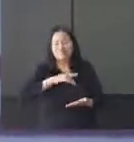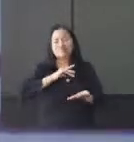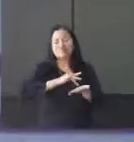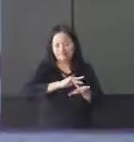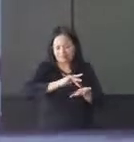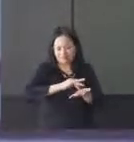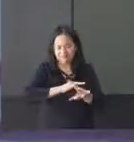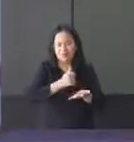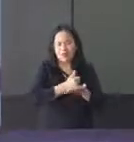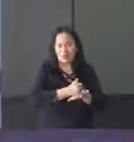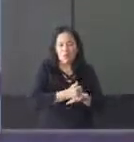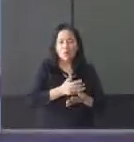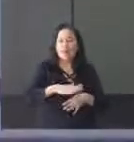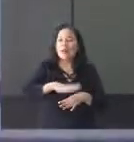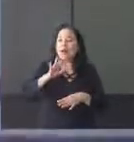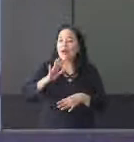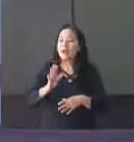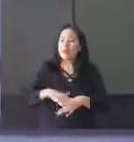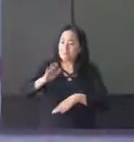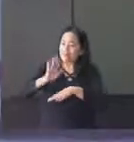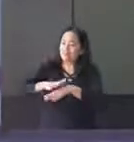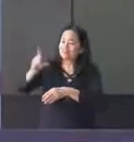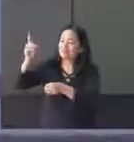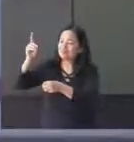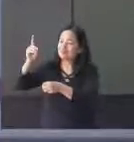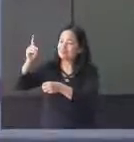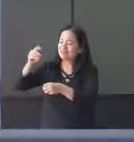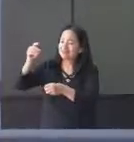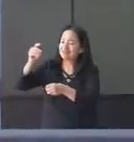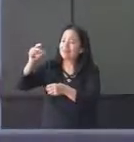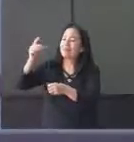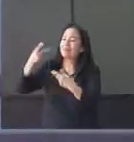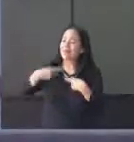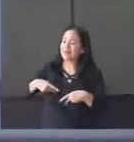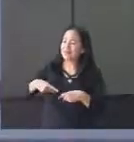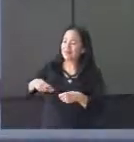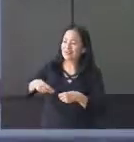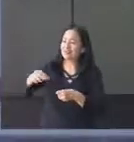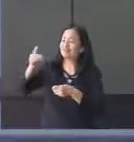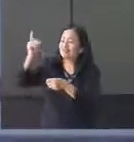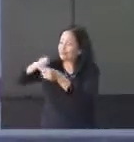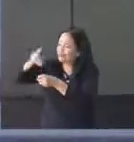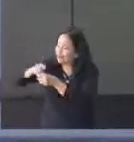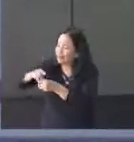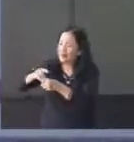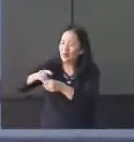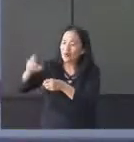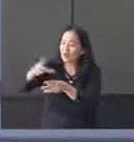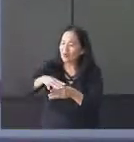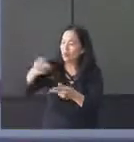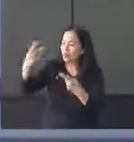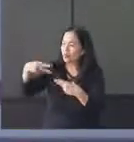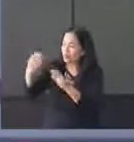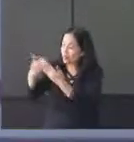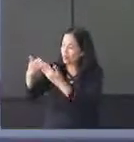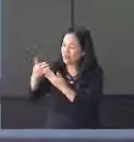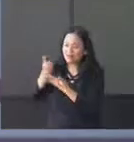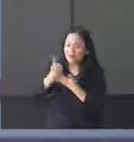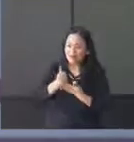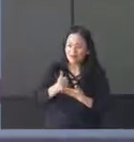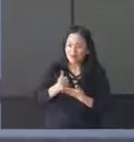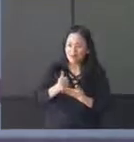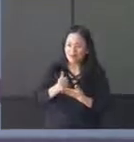concretely to fund raising, and we've looked for